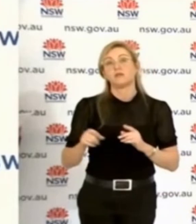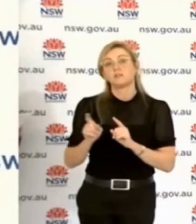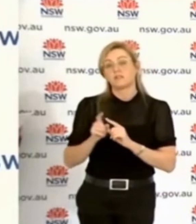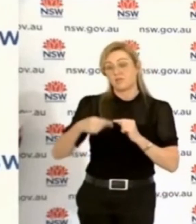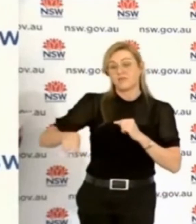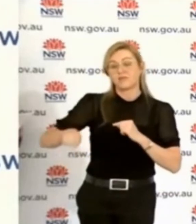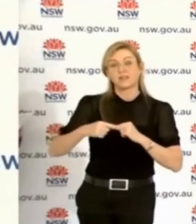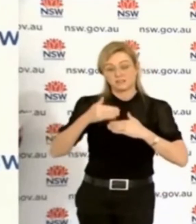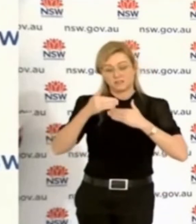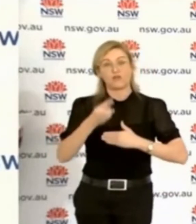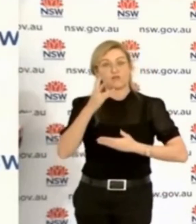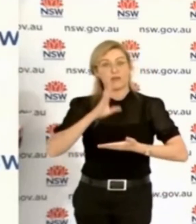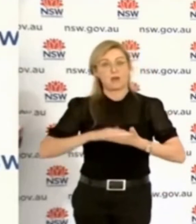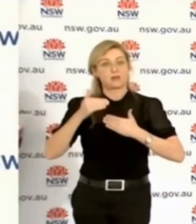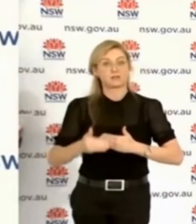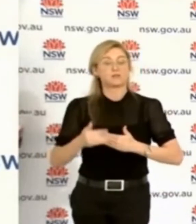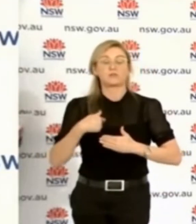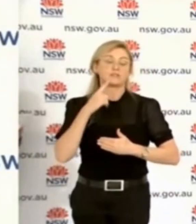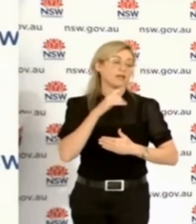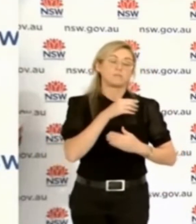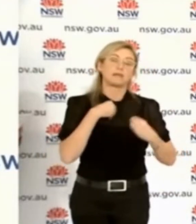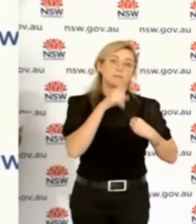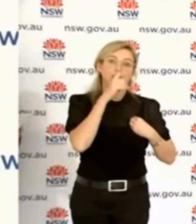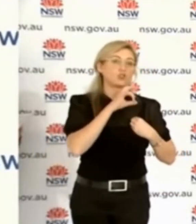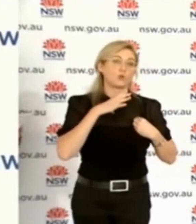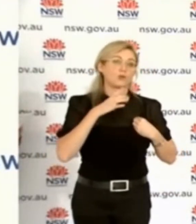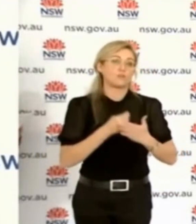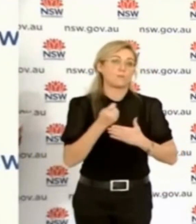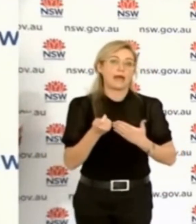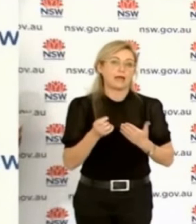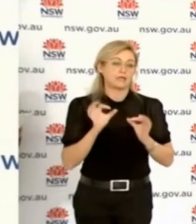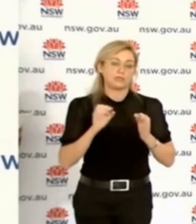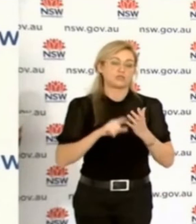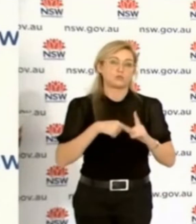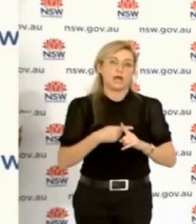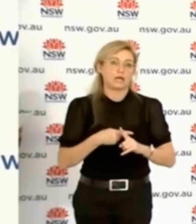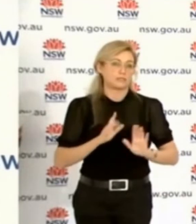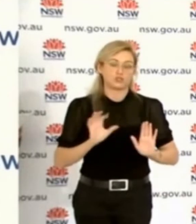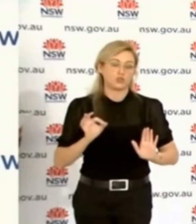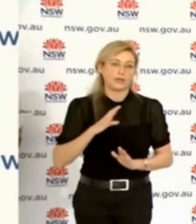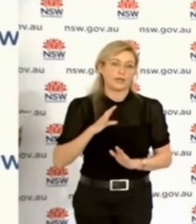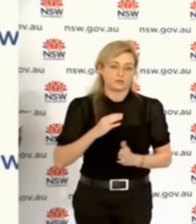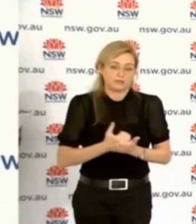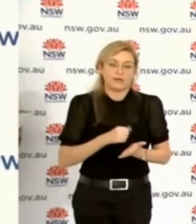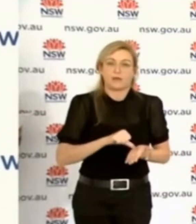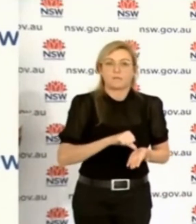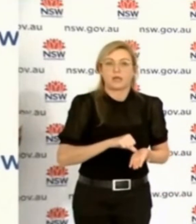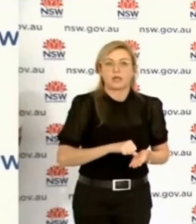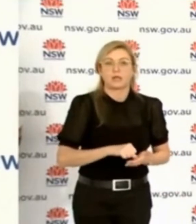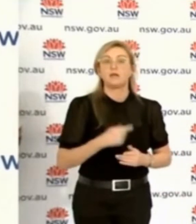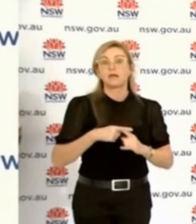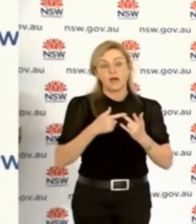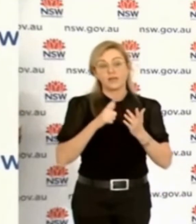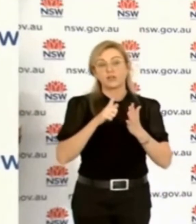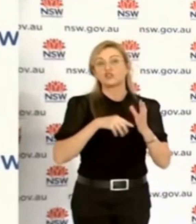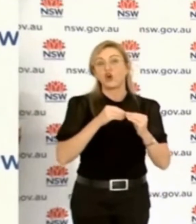liabilities for this quarter as well. So those remain in place. In addition to that, the JobSaver program remains in place,